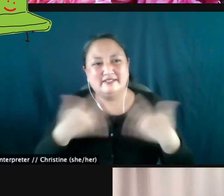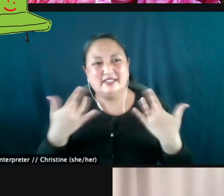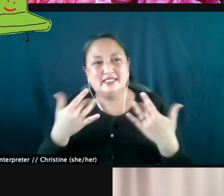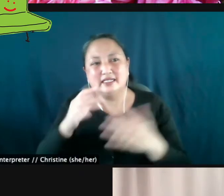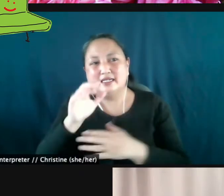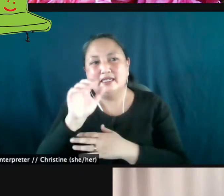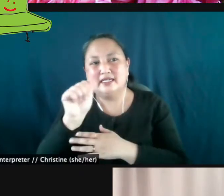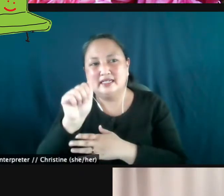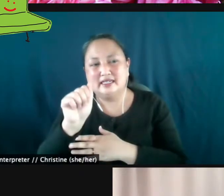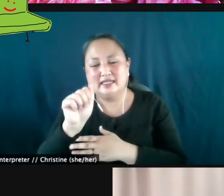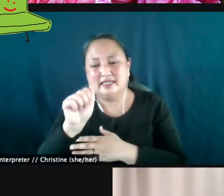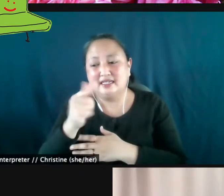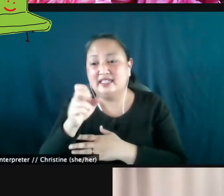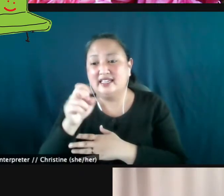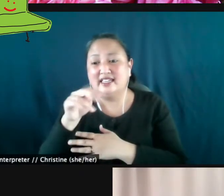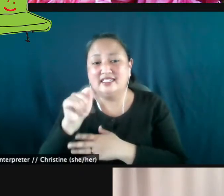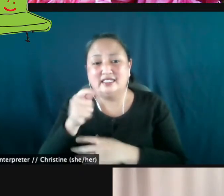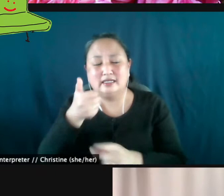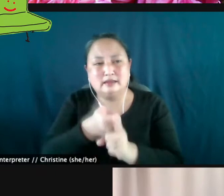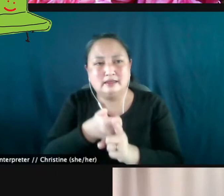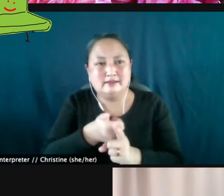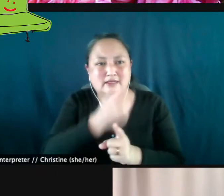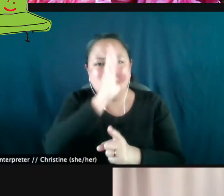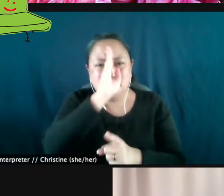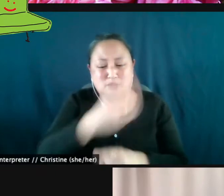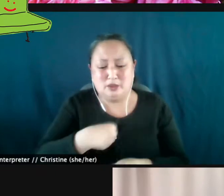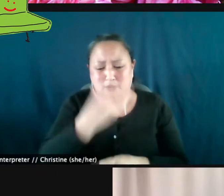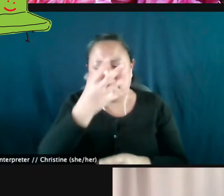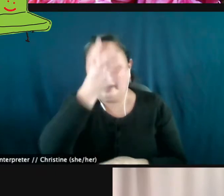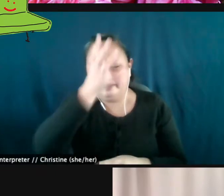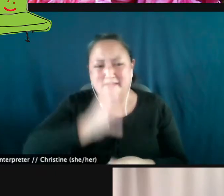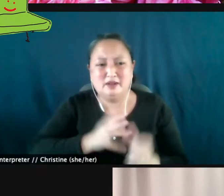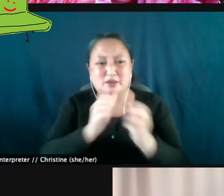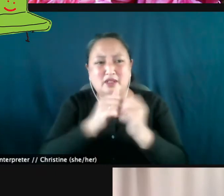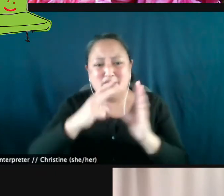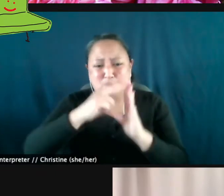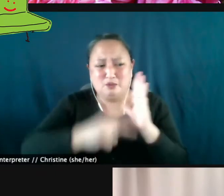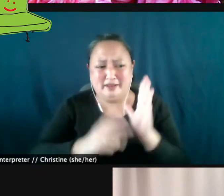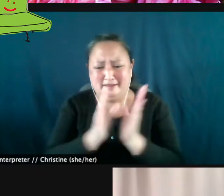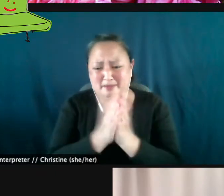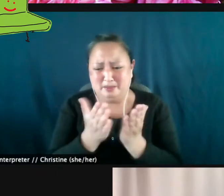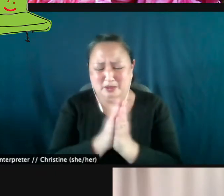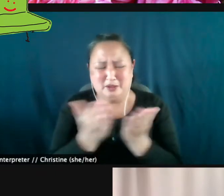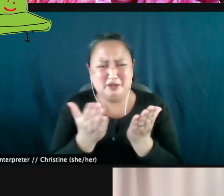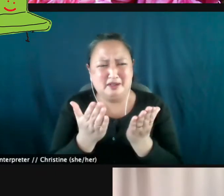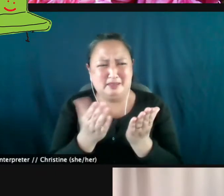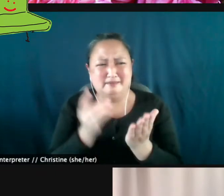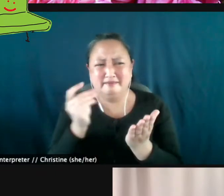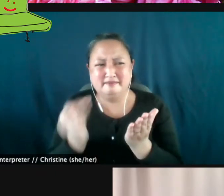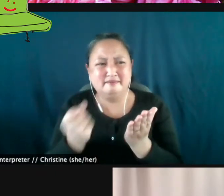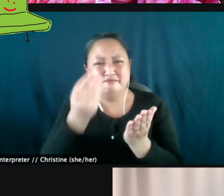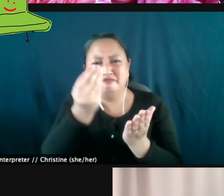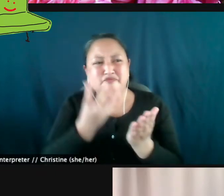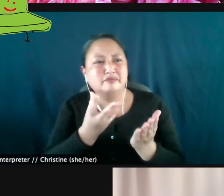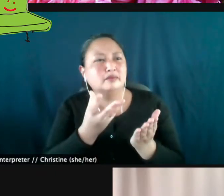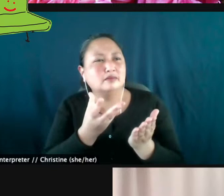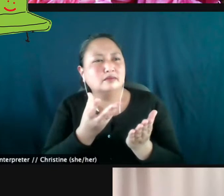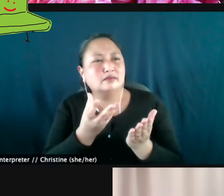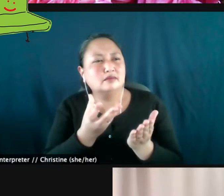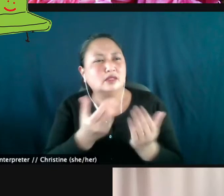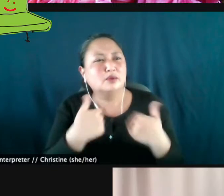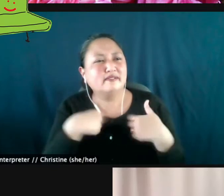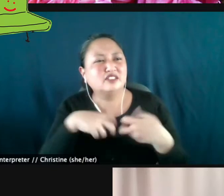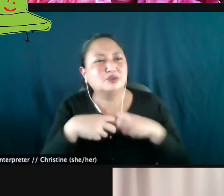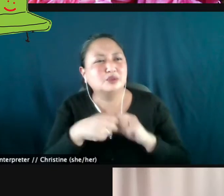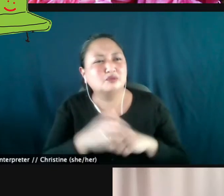agent is this straight white man who, without ever having read a word of the book immediately tells me, okay, right away we have